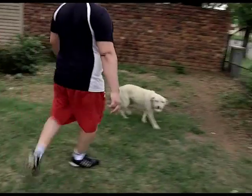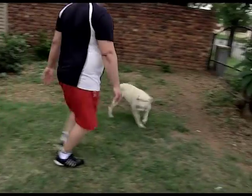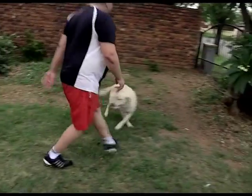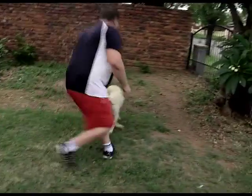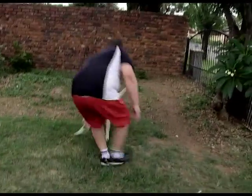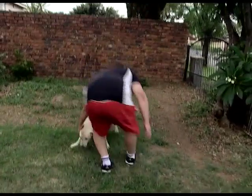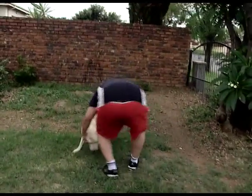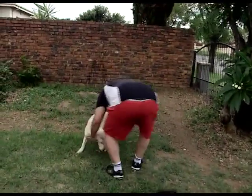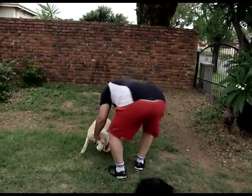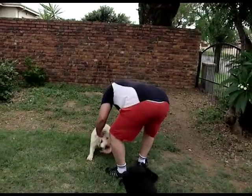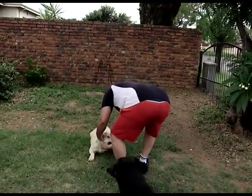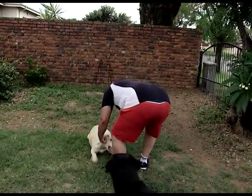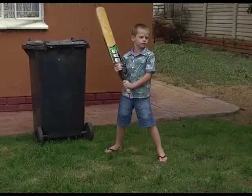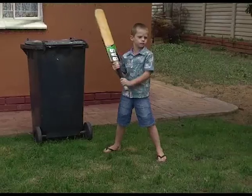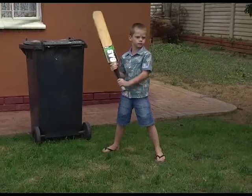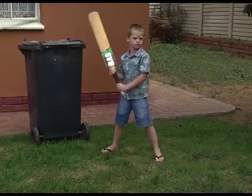Kom hier.